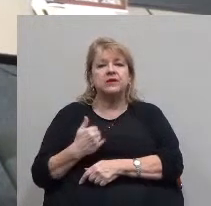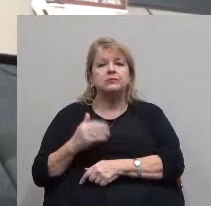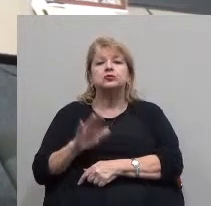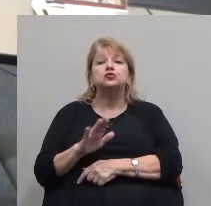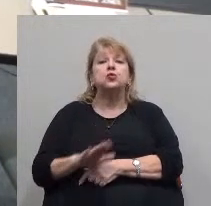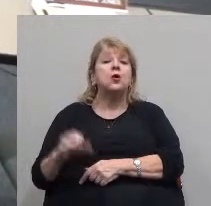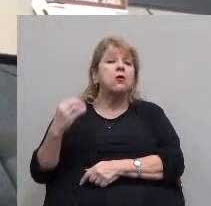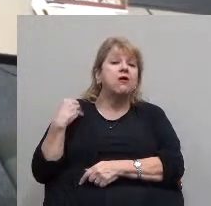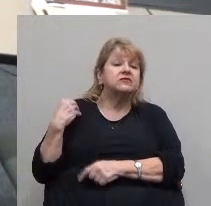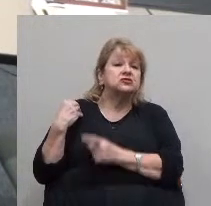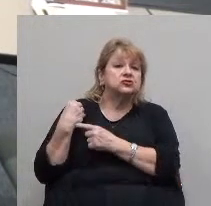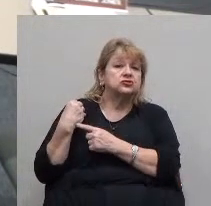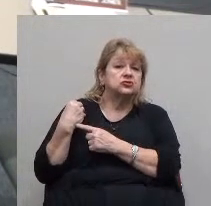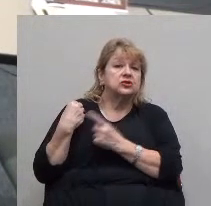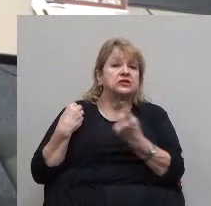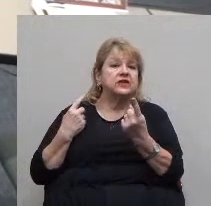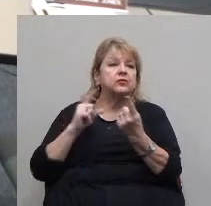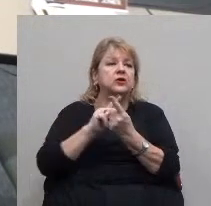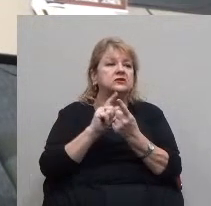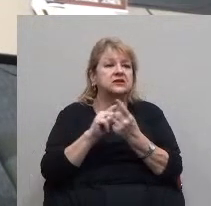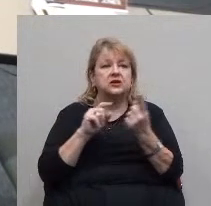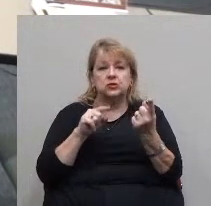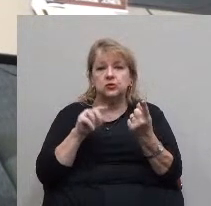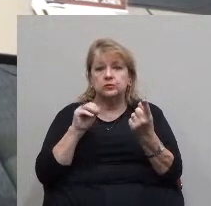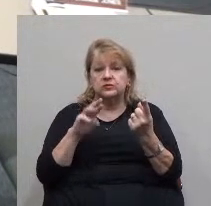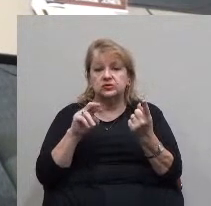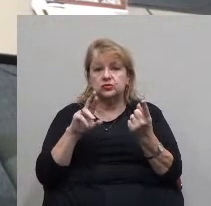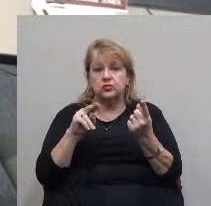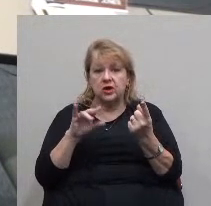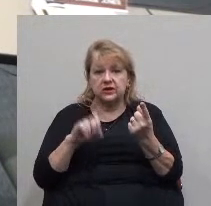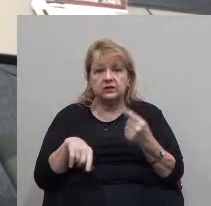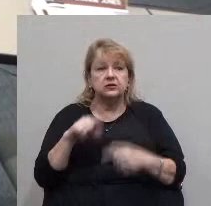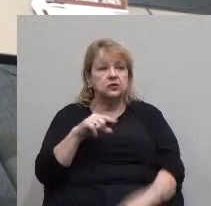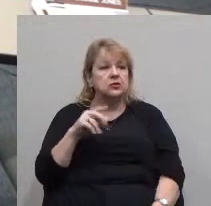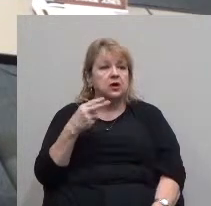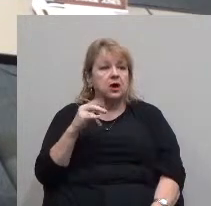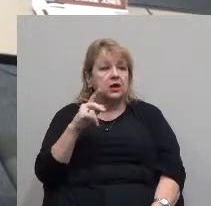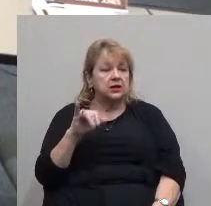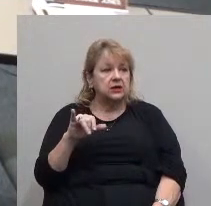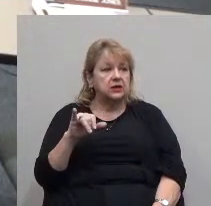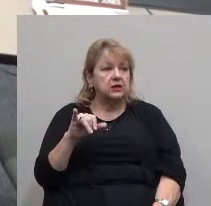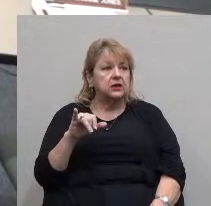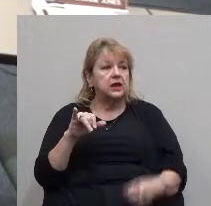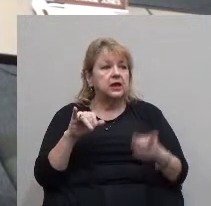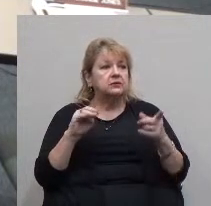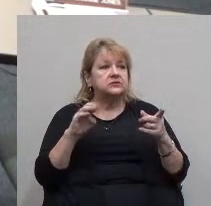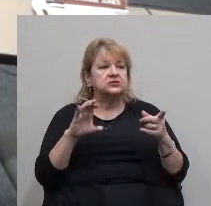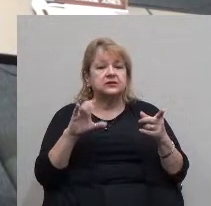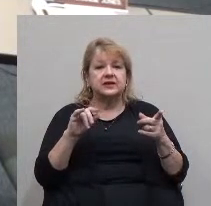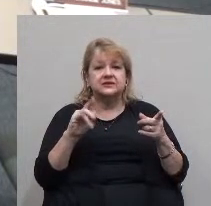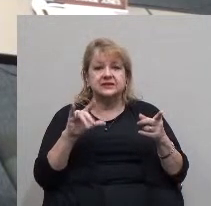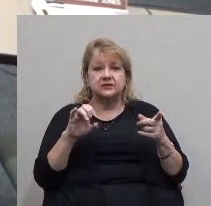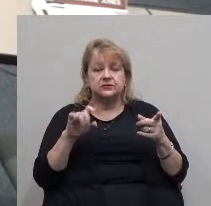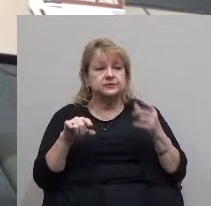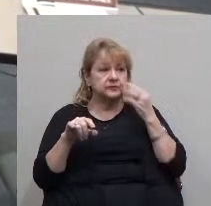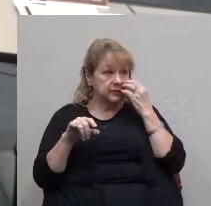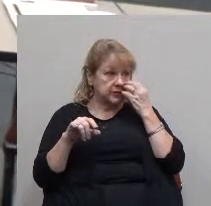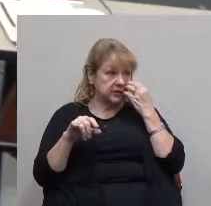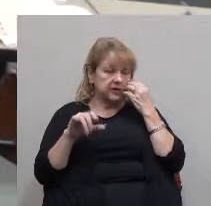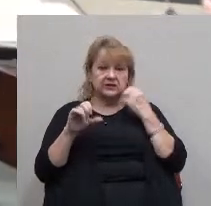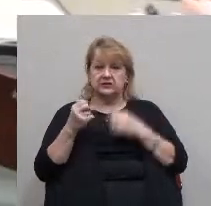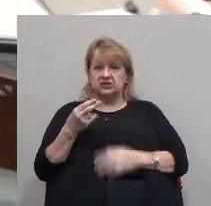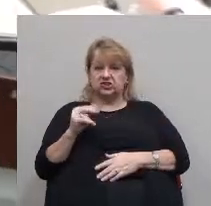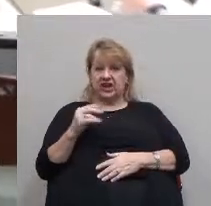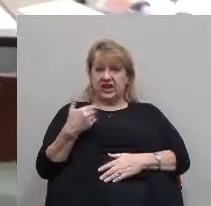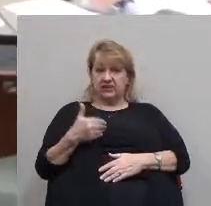those folks will go to you, Ms. Arani, to you, Holly, and to Mr. Castillo. In the past,